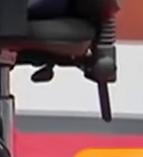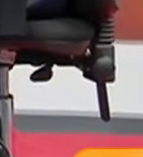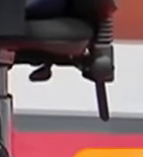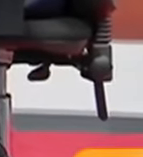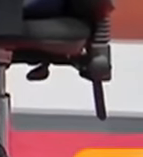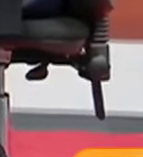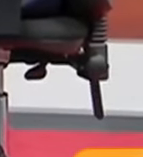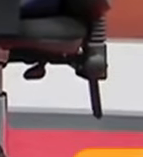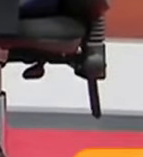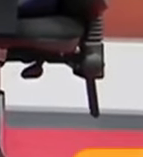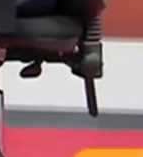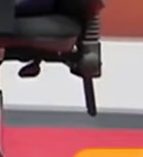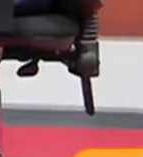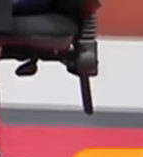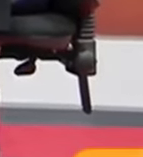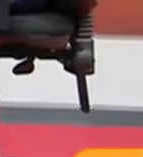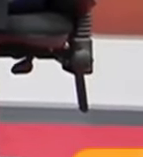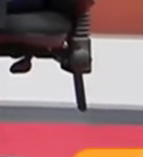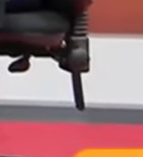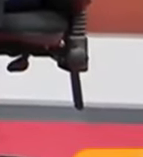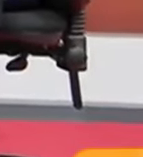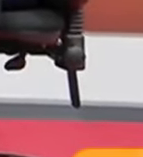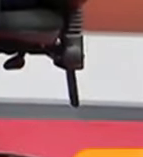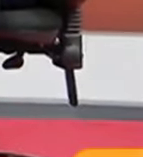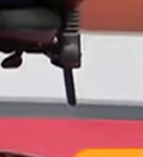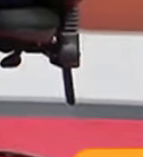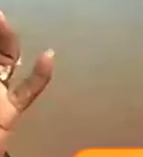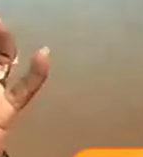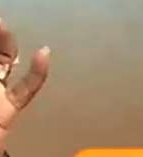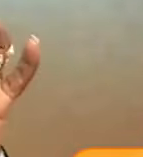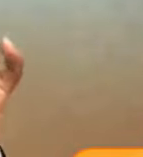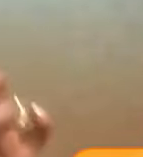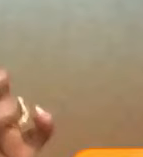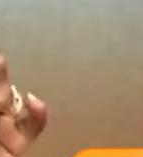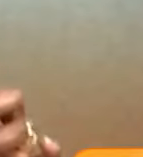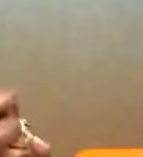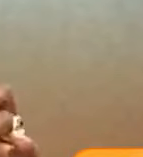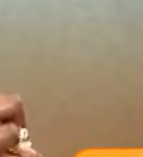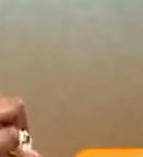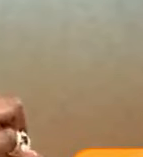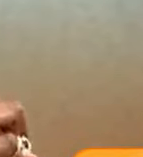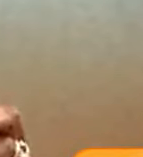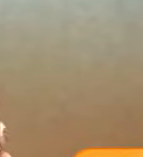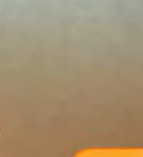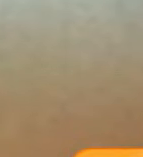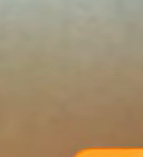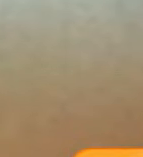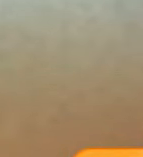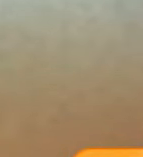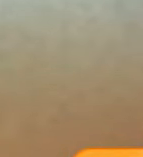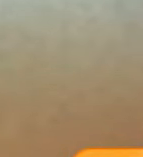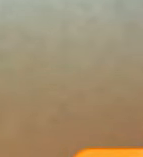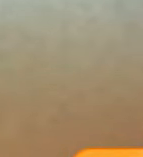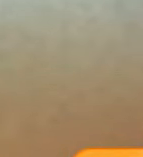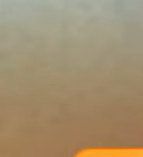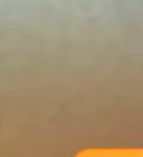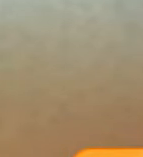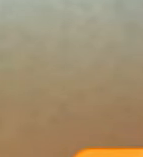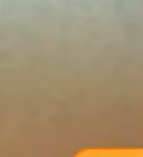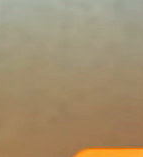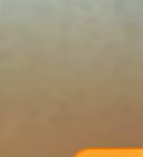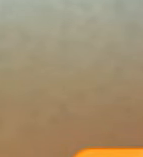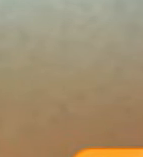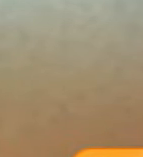we have a secretariat. So one of the, and that is why I've said we have a transitional committee in place. It is going to develop